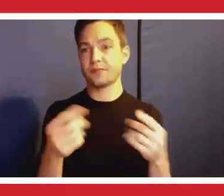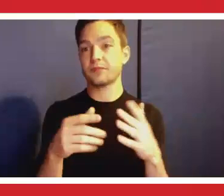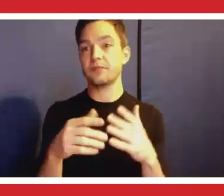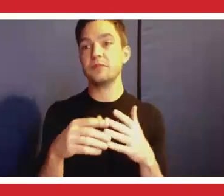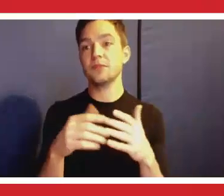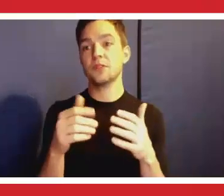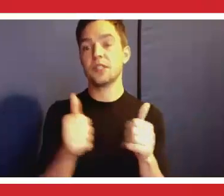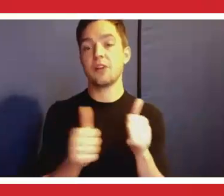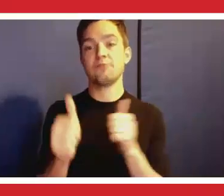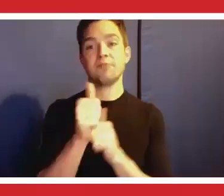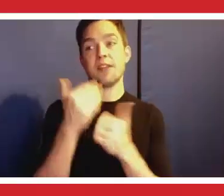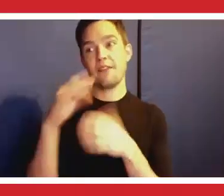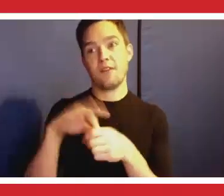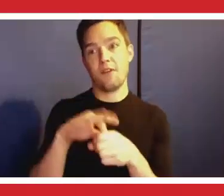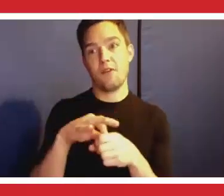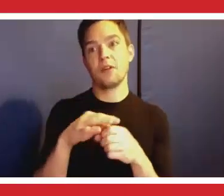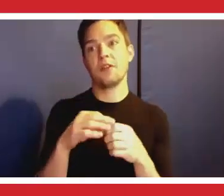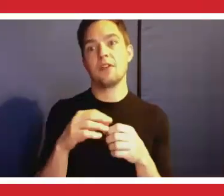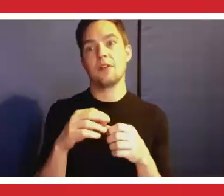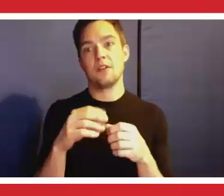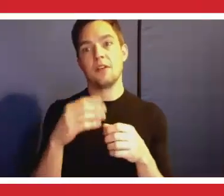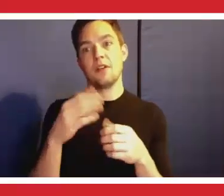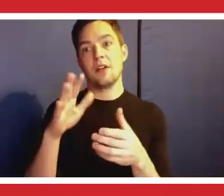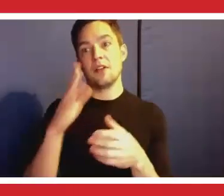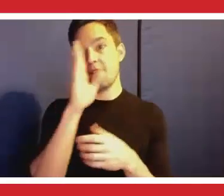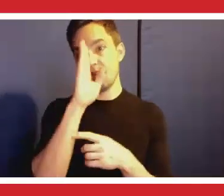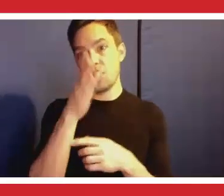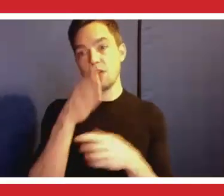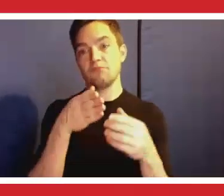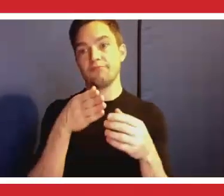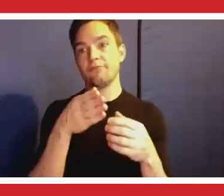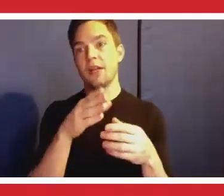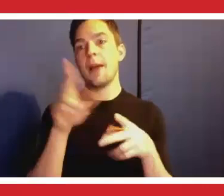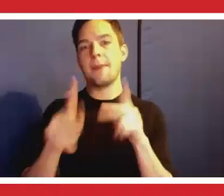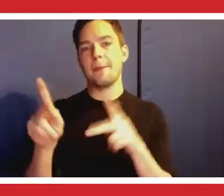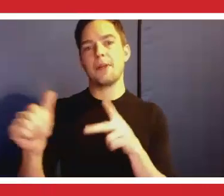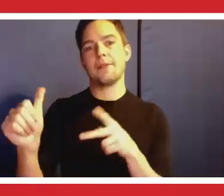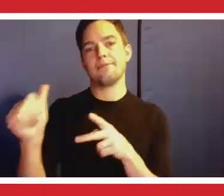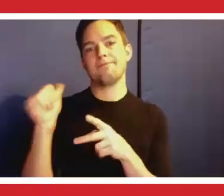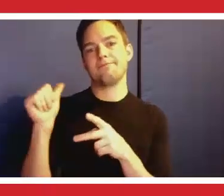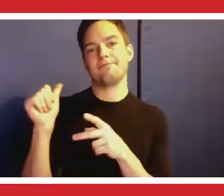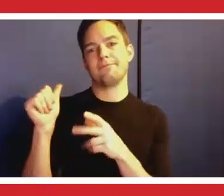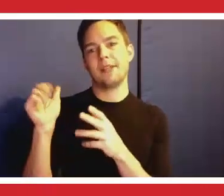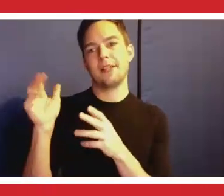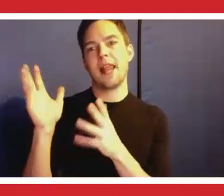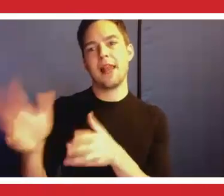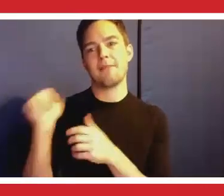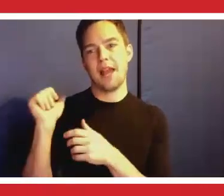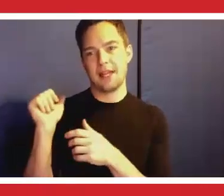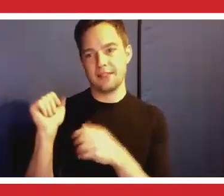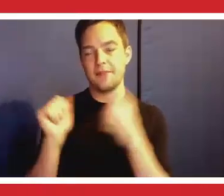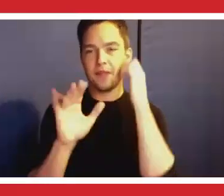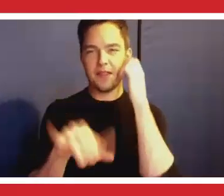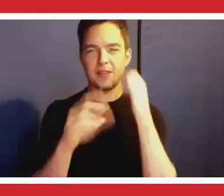you for your votes, very much front and center is people being left behind, which was actually what Christophe Schubert